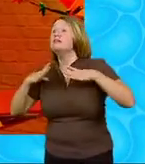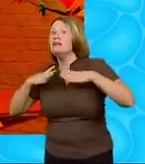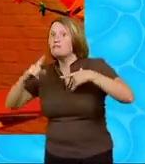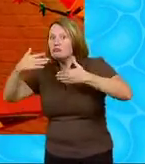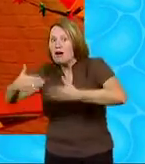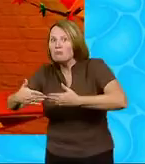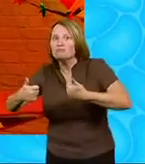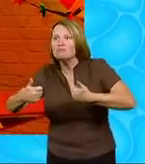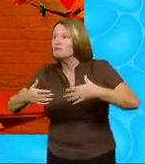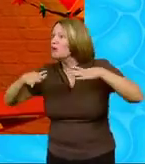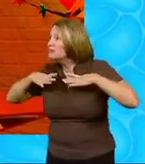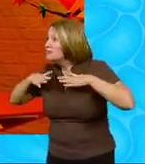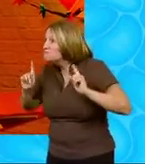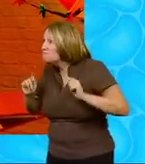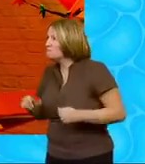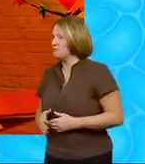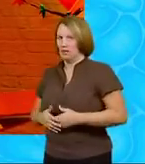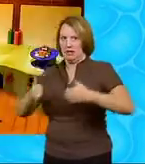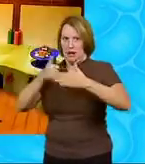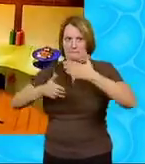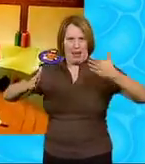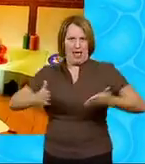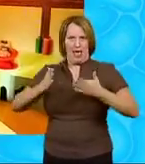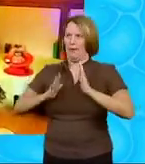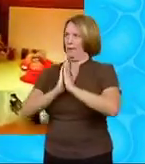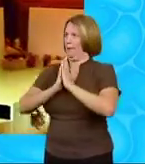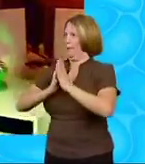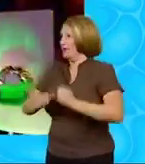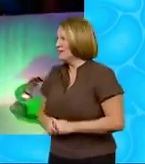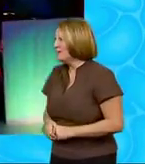first round? Let's play...